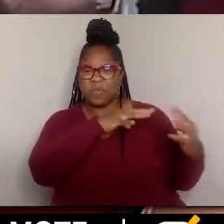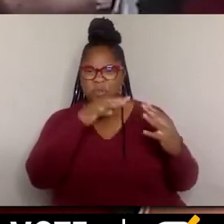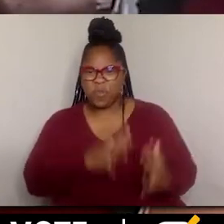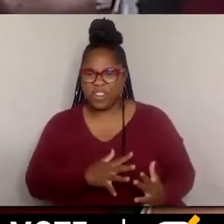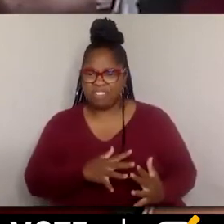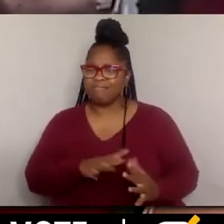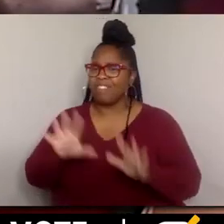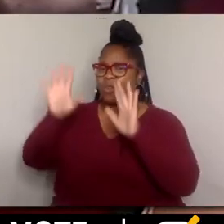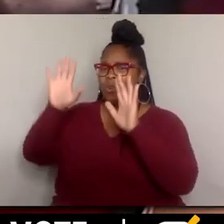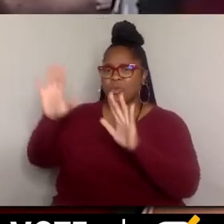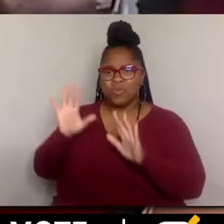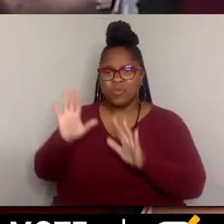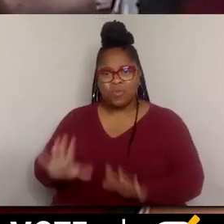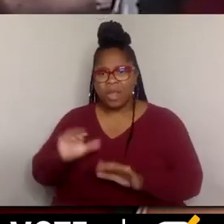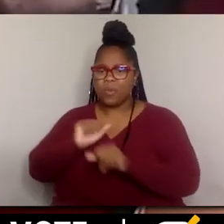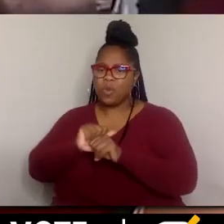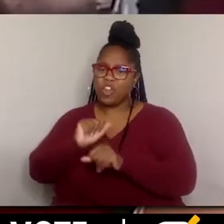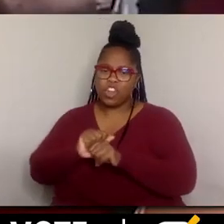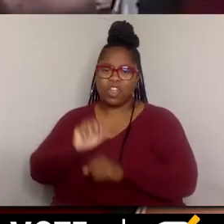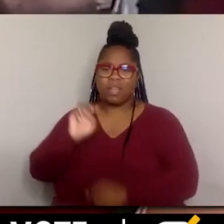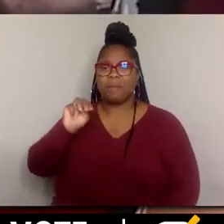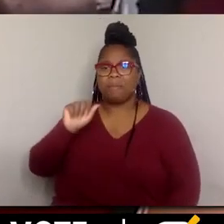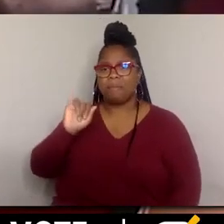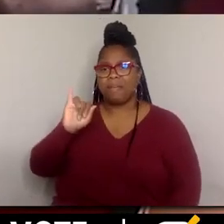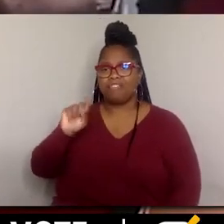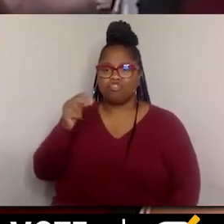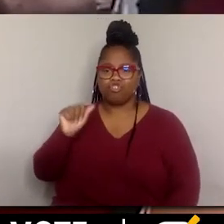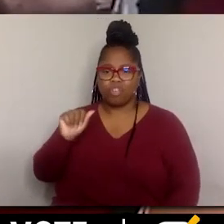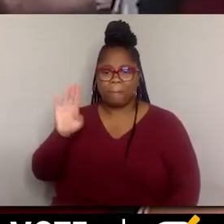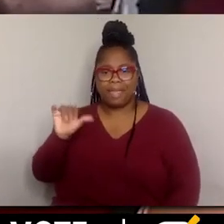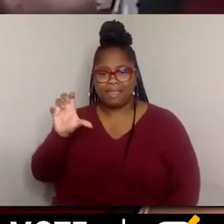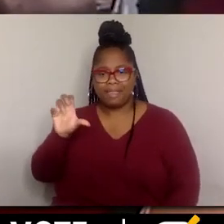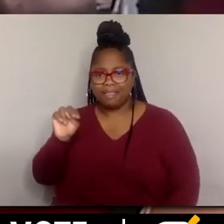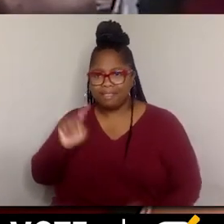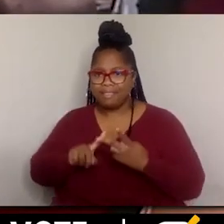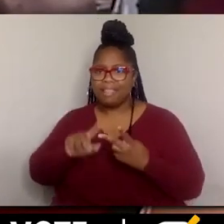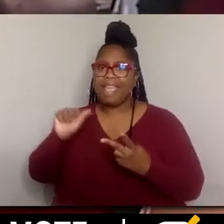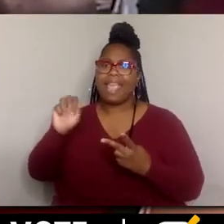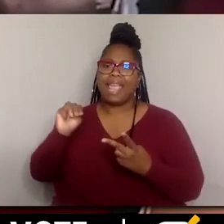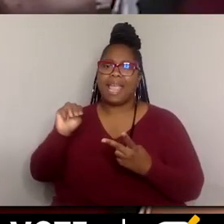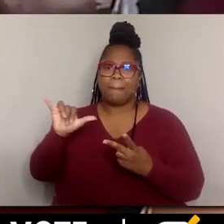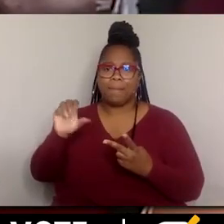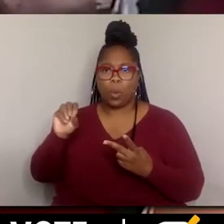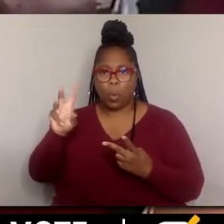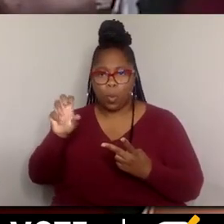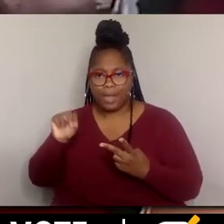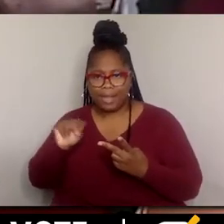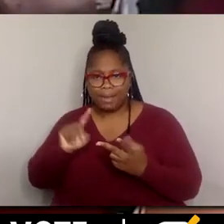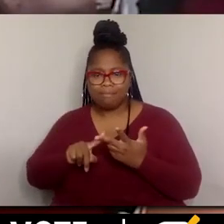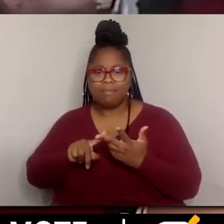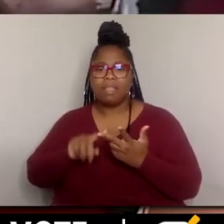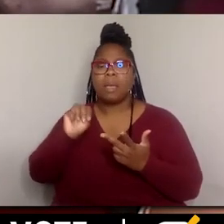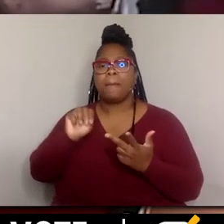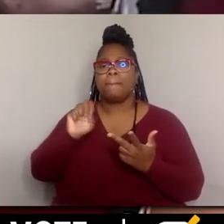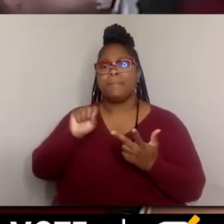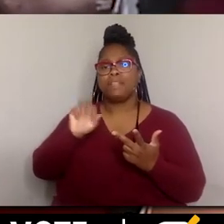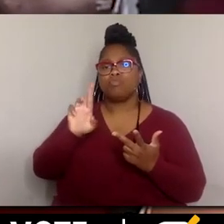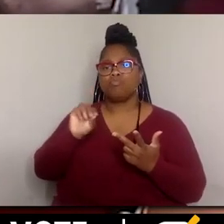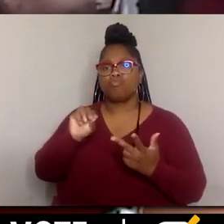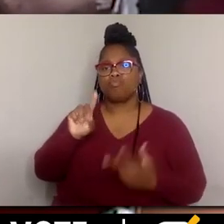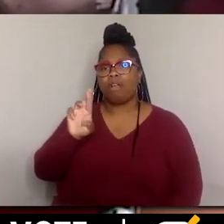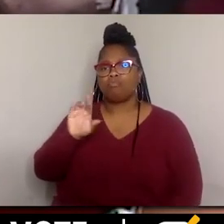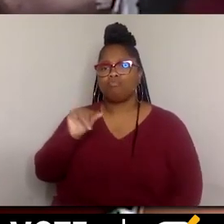chair Maisha Bacon, vice chair Amy Owen, and parent organizers Ms.